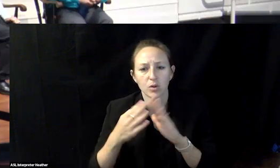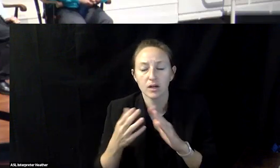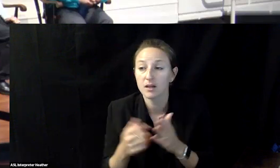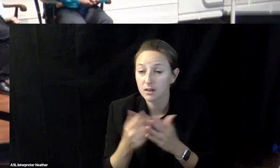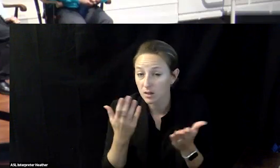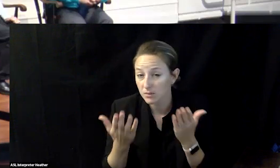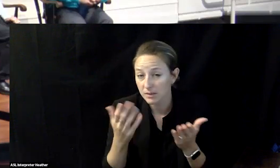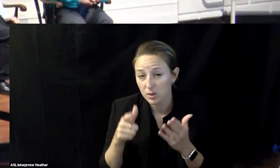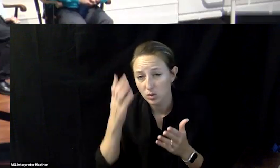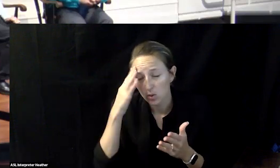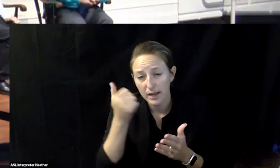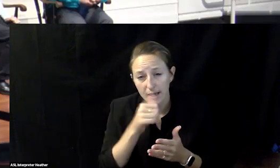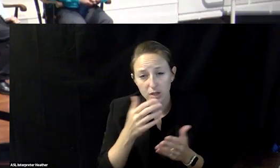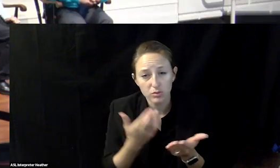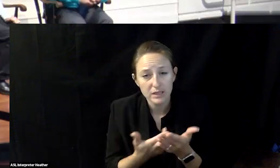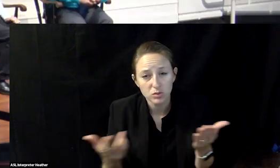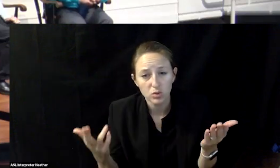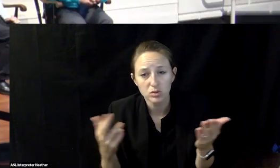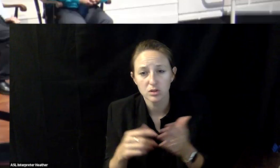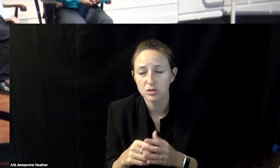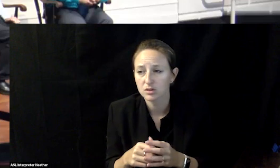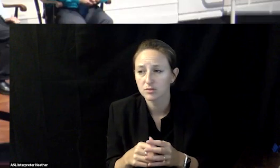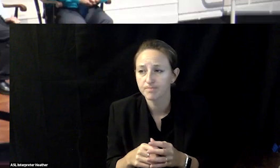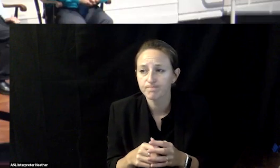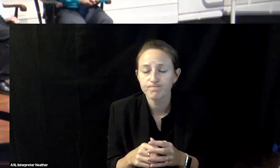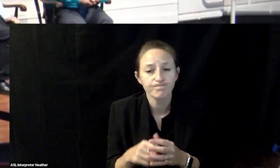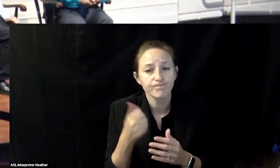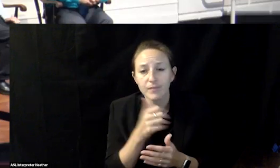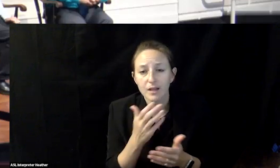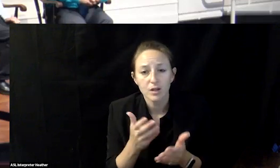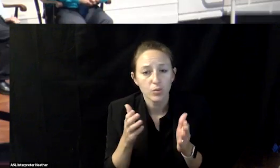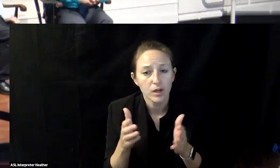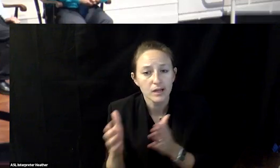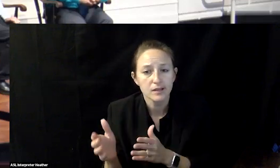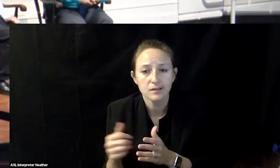know any resources or any ways